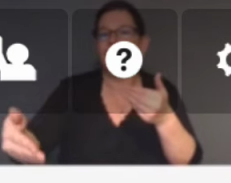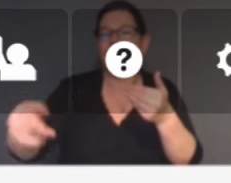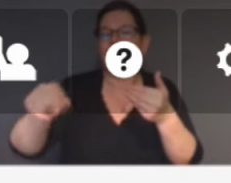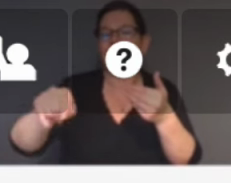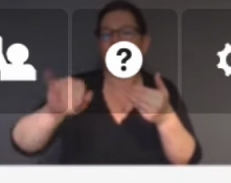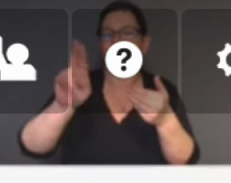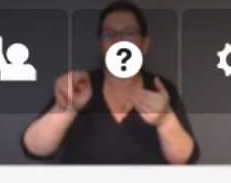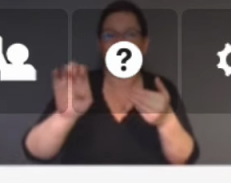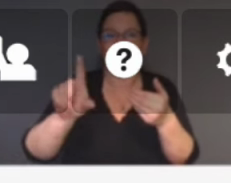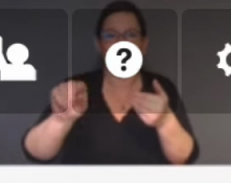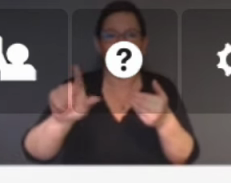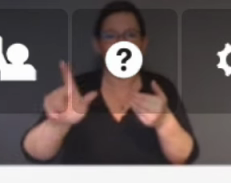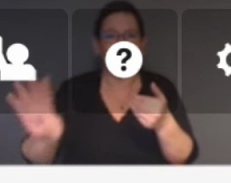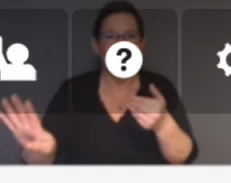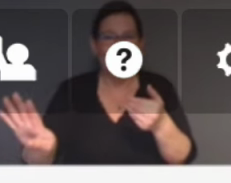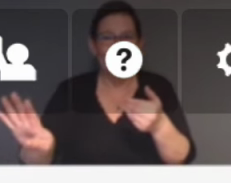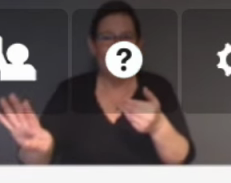Question 3.